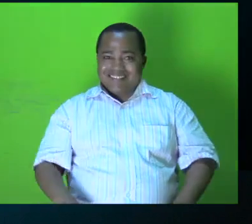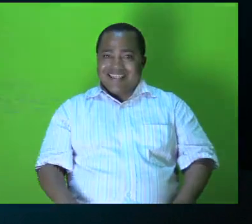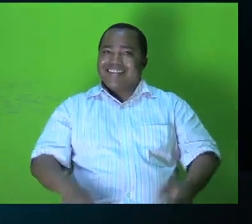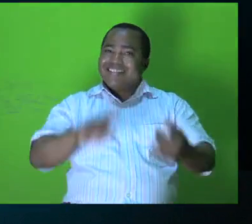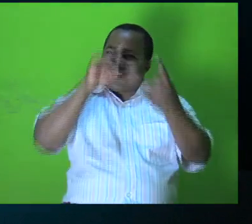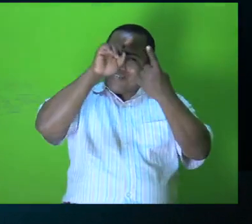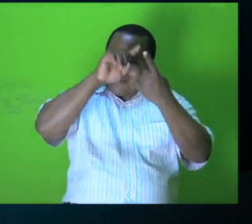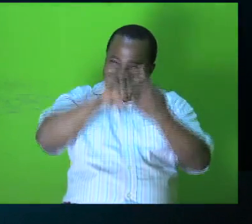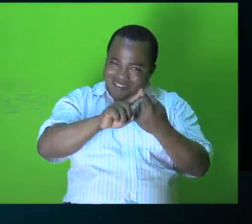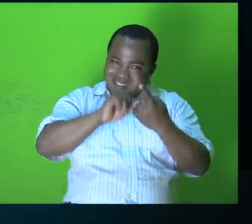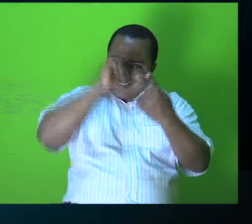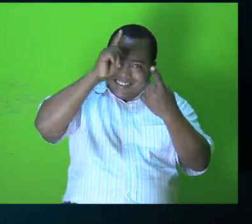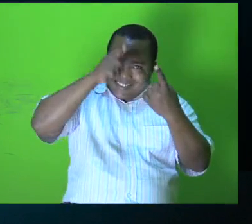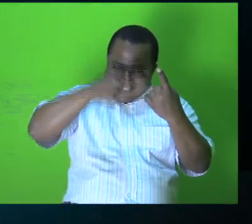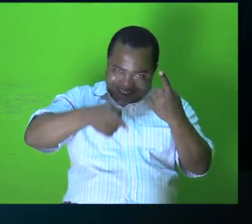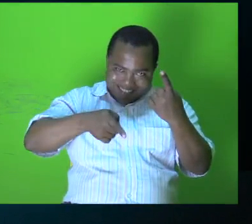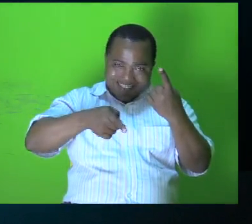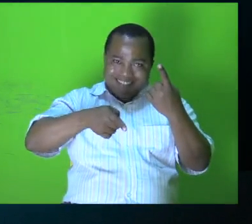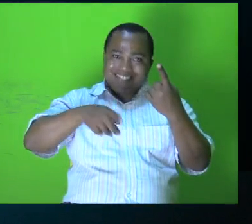one is